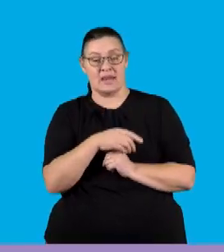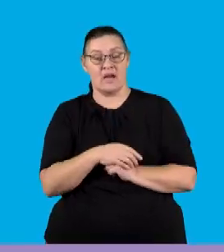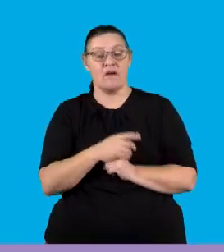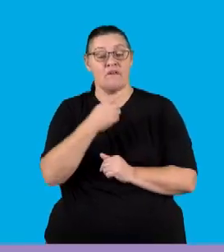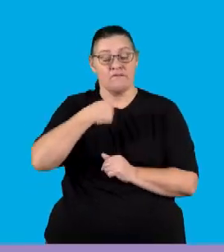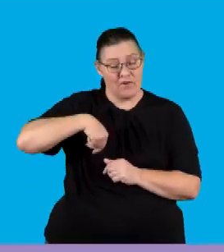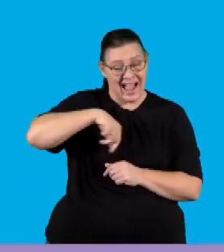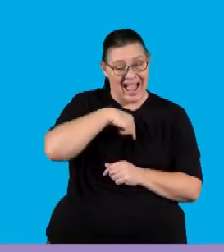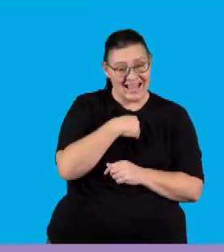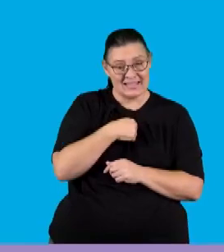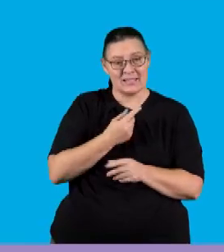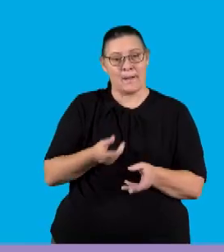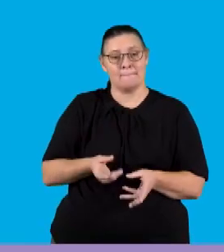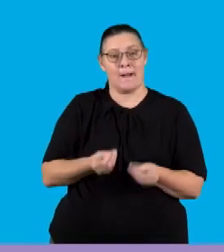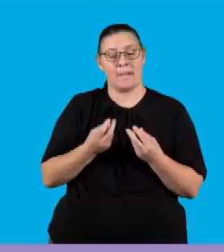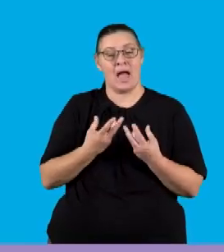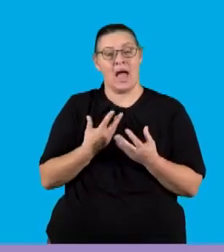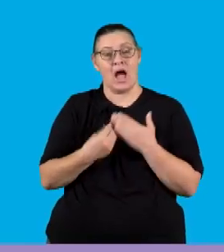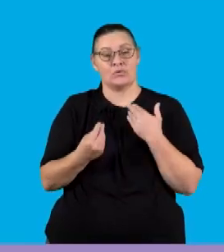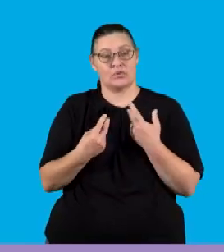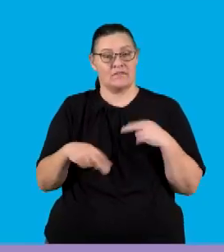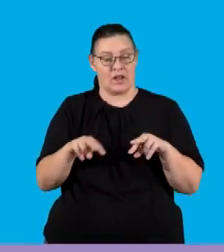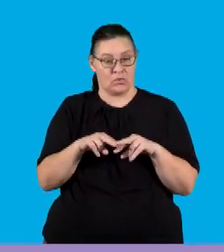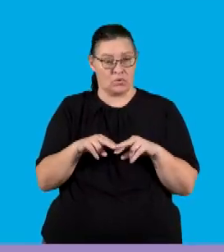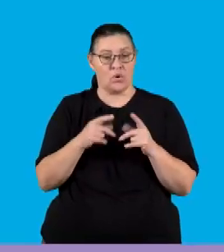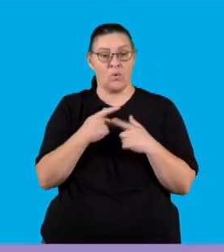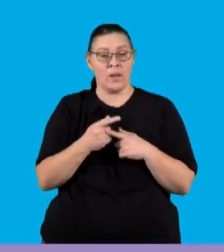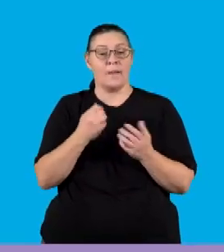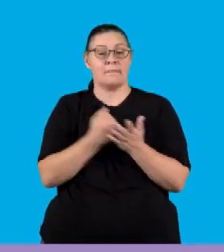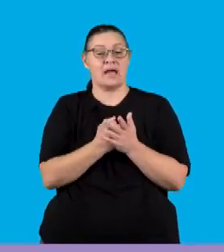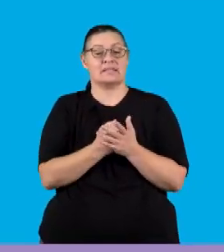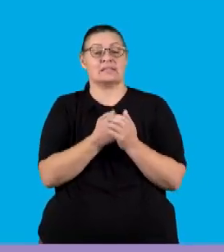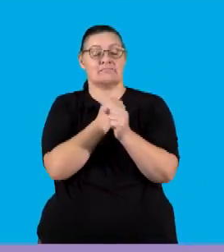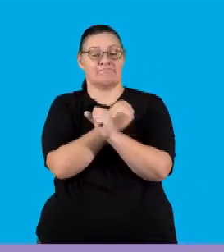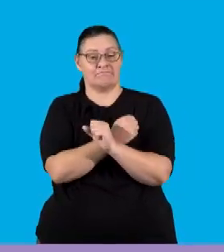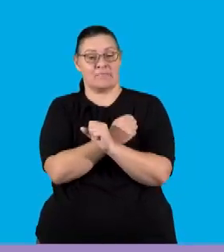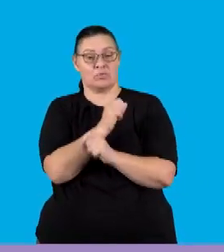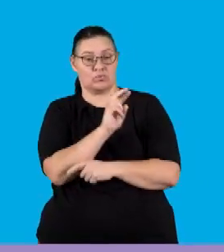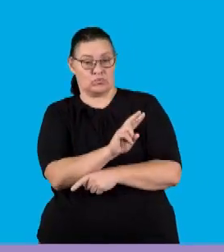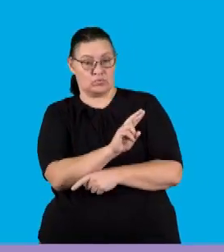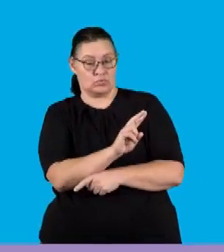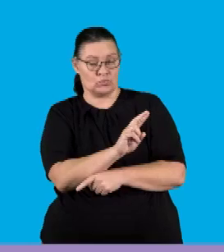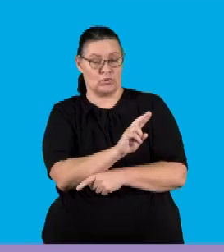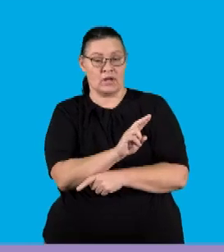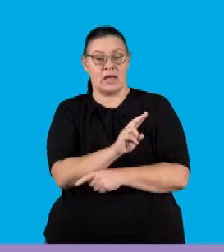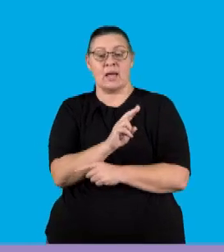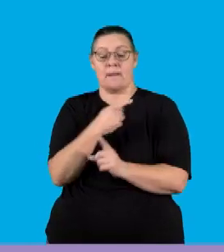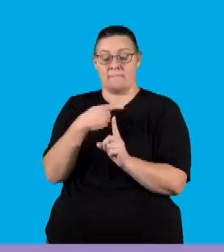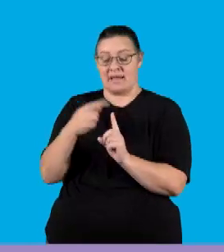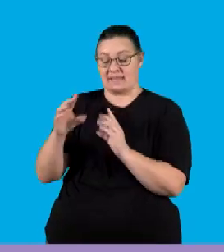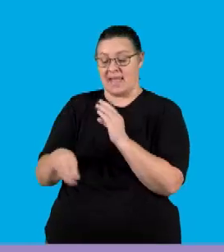It means that for us to get the output value, we need to multiply the input value by